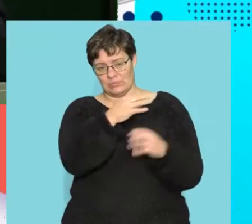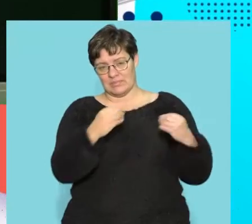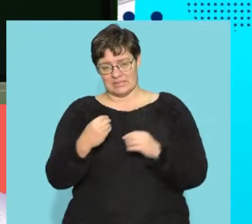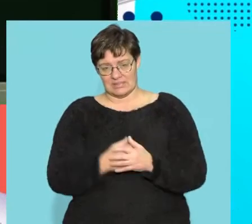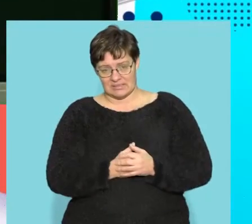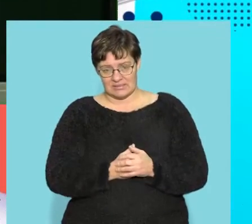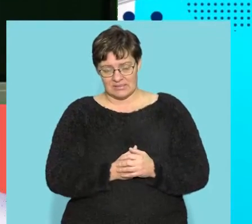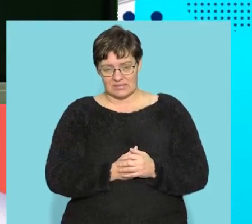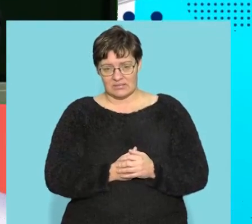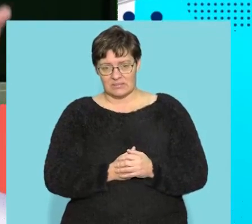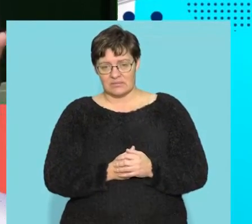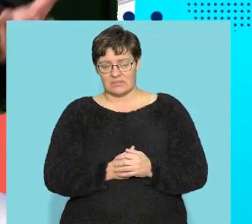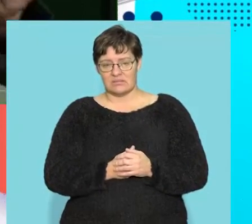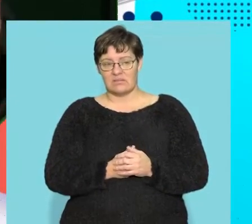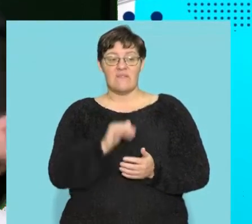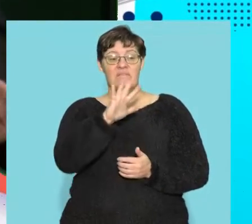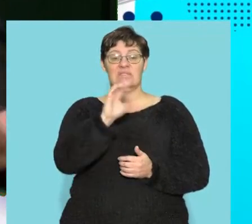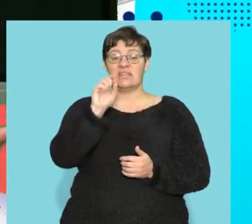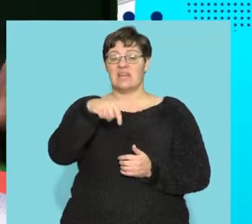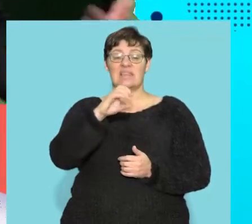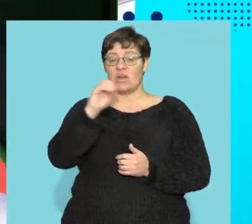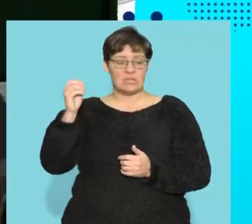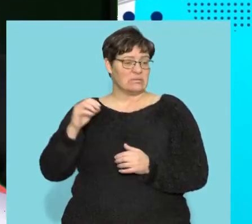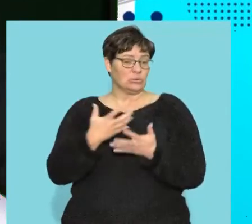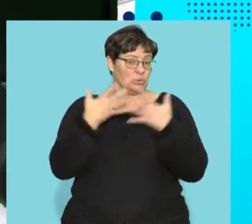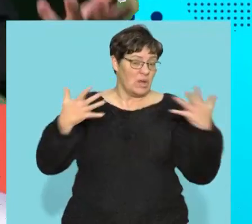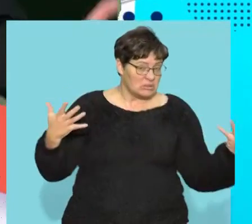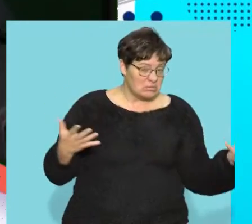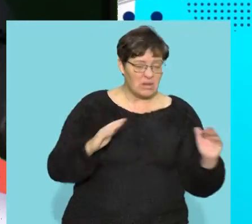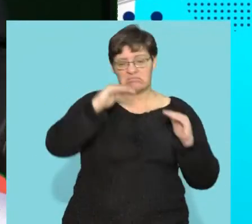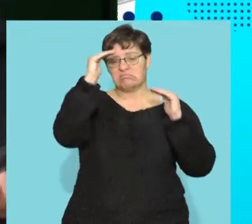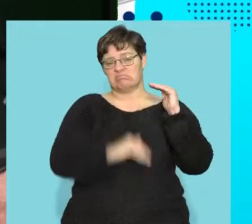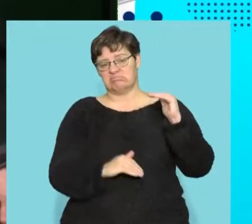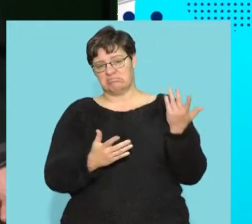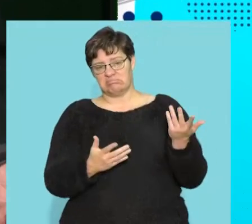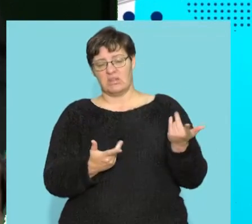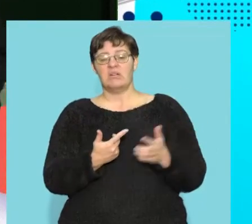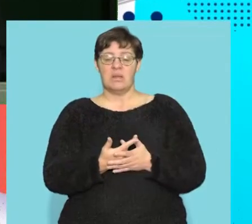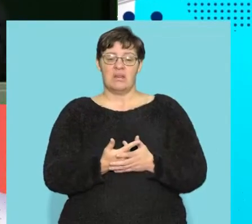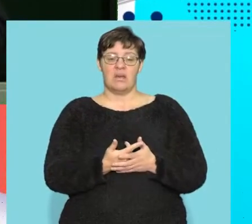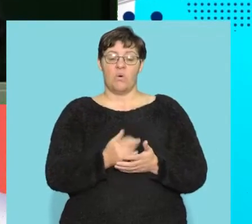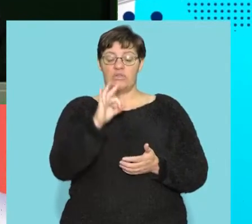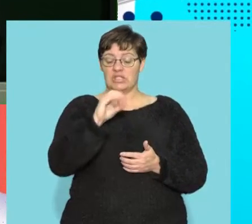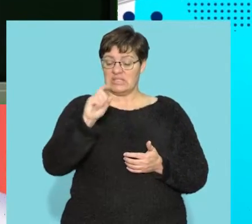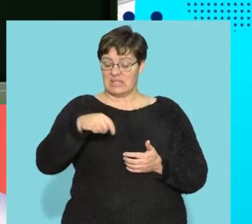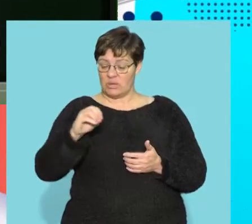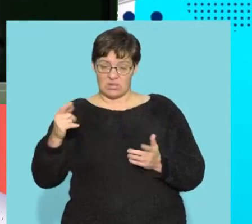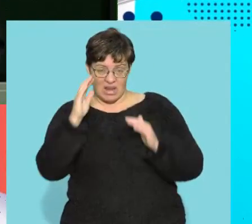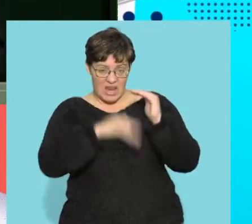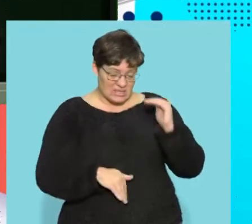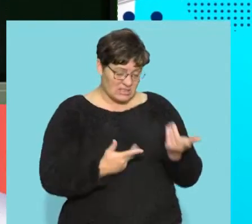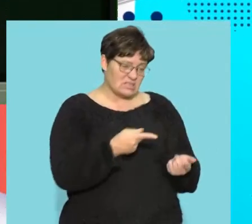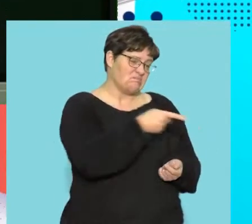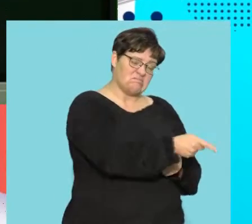Yes, 30,000 may be too much. Reduce the budget to 50% of it, which would be 15,000 Rand, but whatever you budget